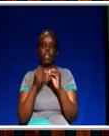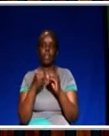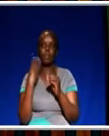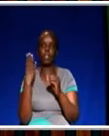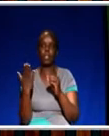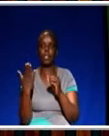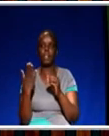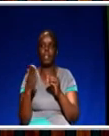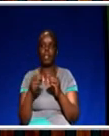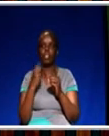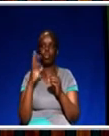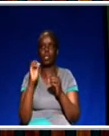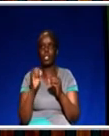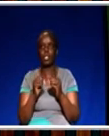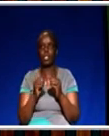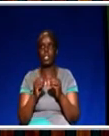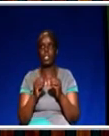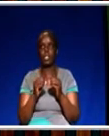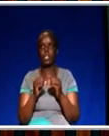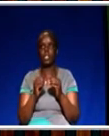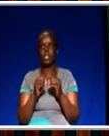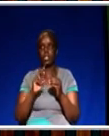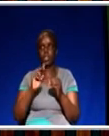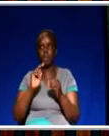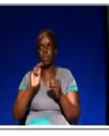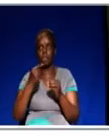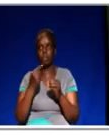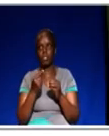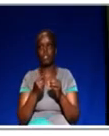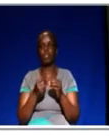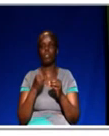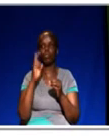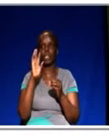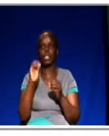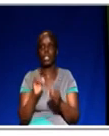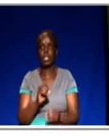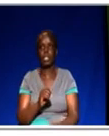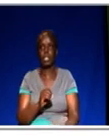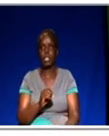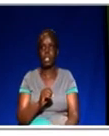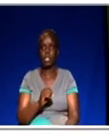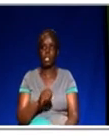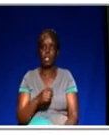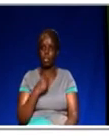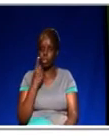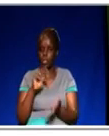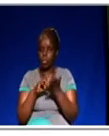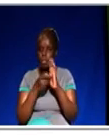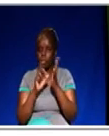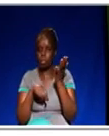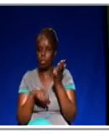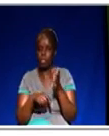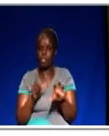first student is 20 and the mean of the second student is also 20. So this means if